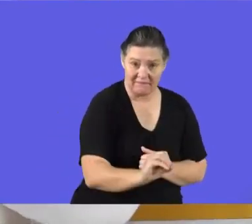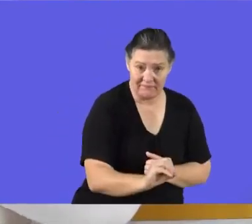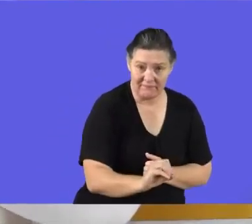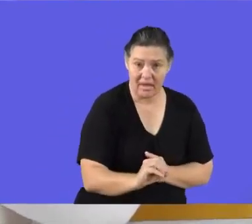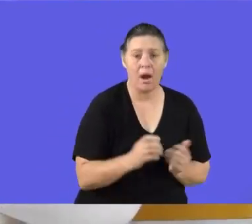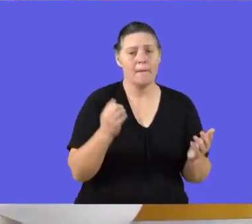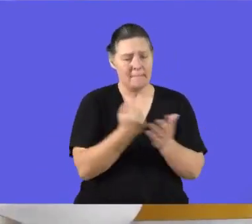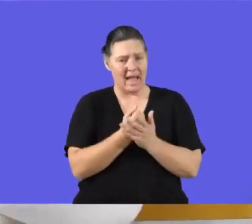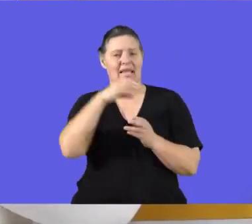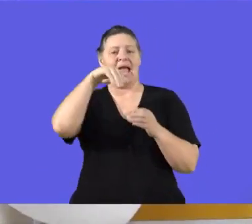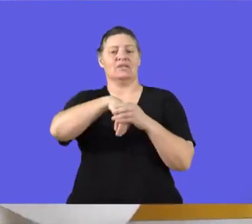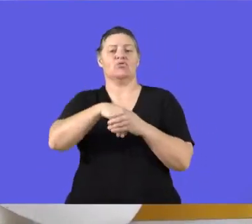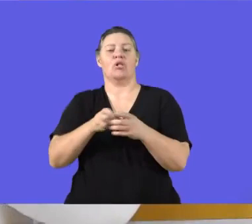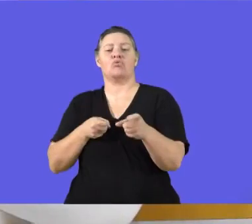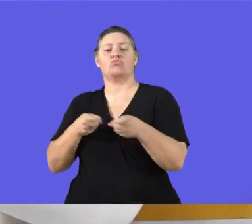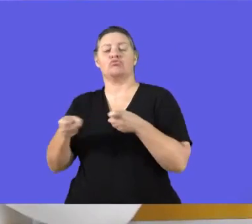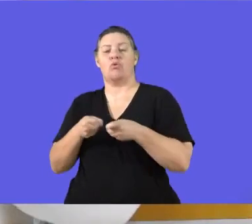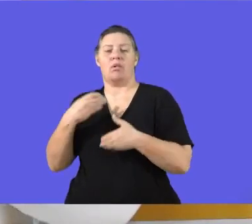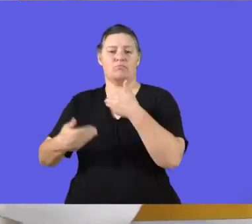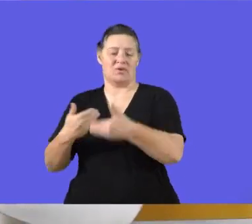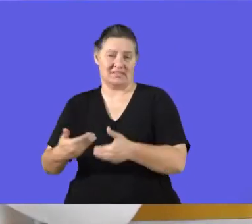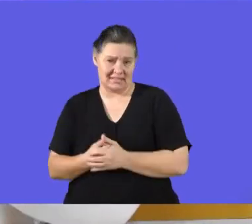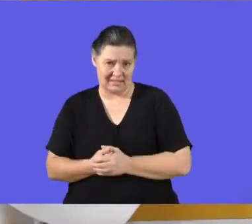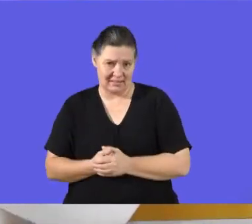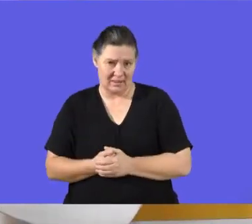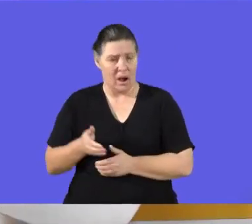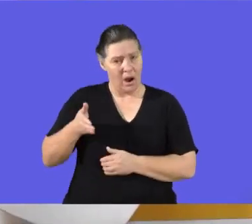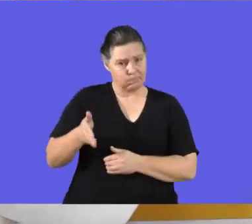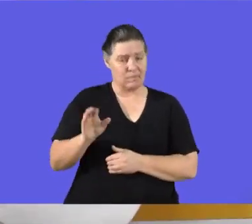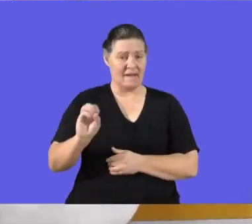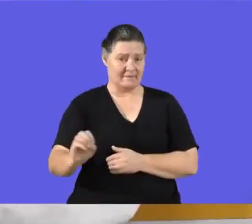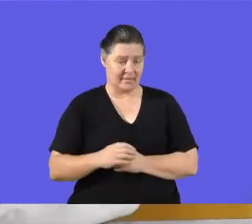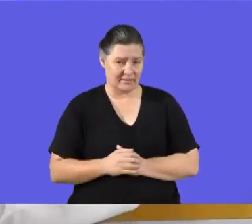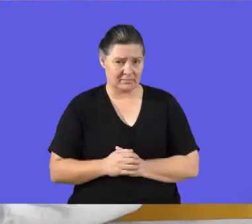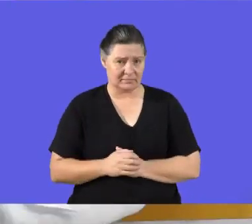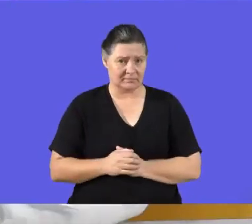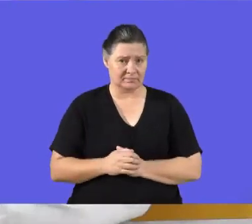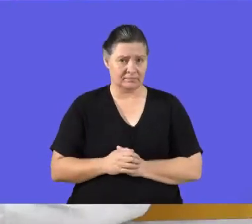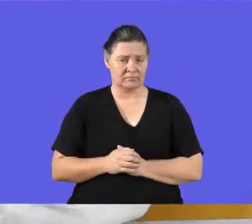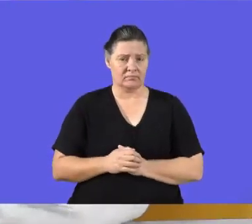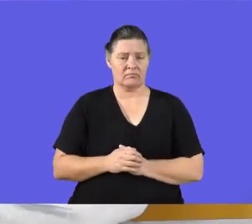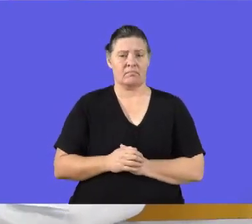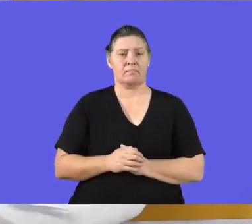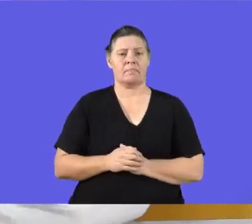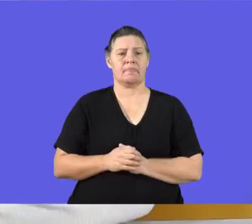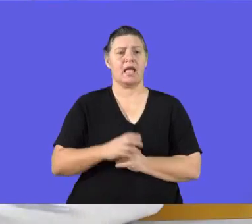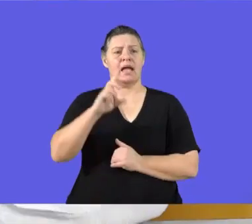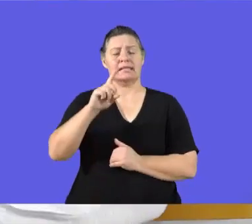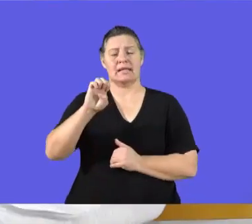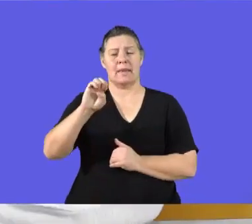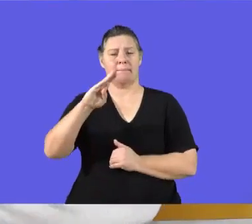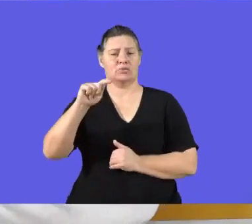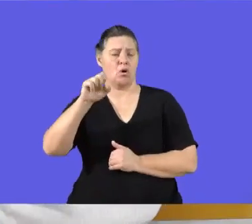keep our assets safe, we need to have internal control processes in place. And